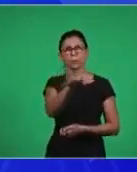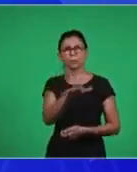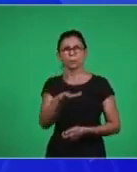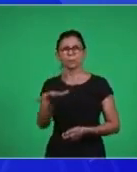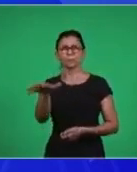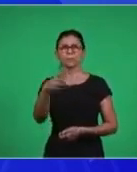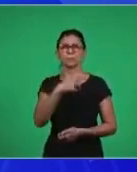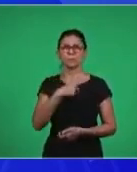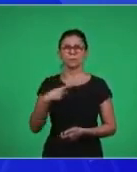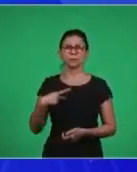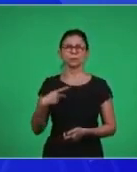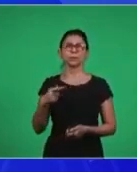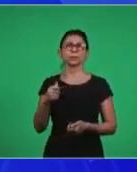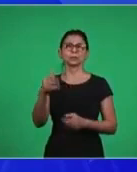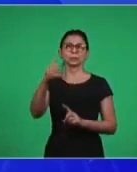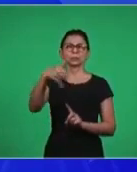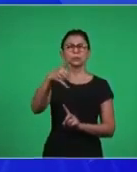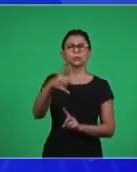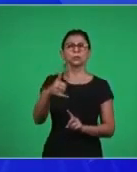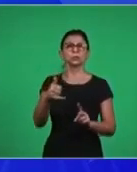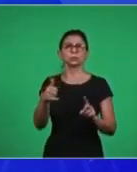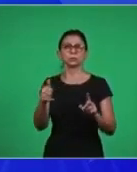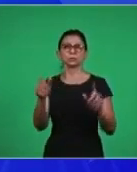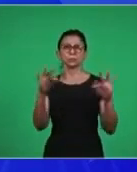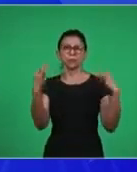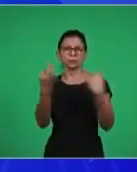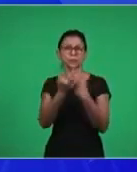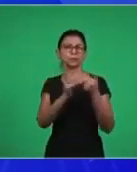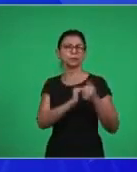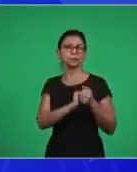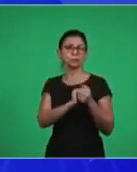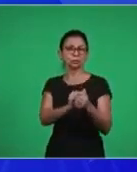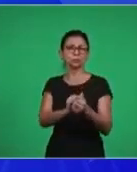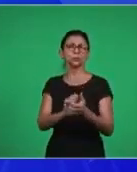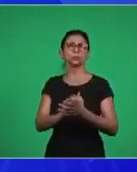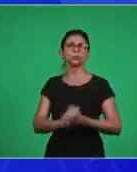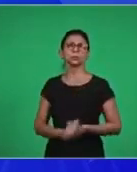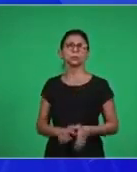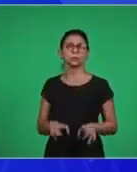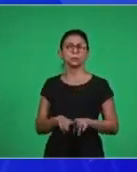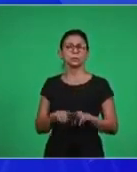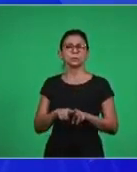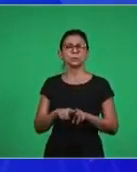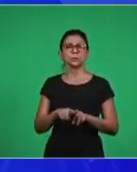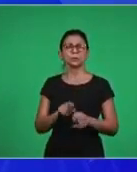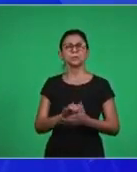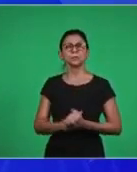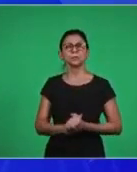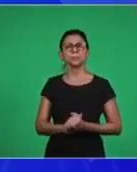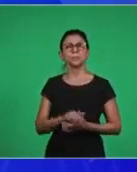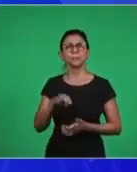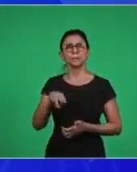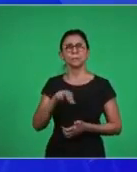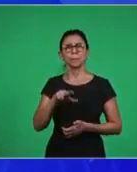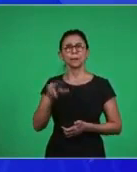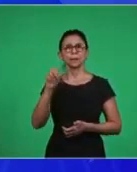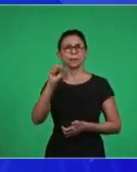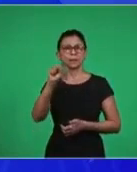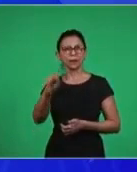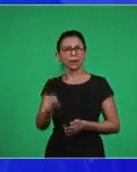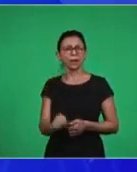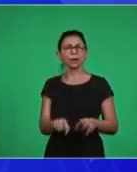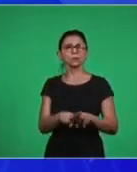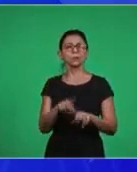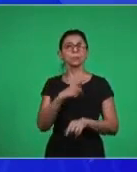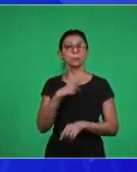Brazil, above all with pastors, deacons, this last year, at the end of the year, in Manaus, in the state of Amazonas, in Brazil,